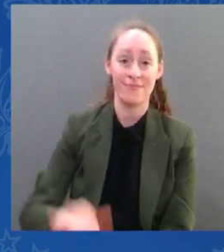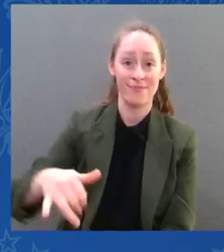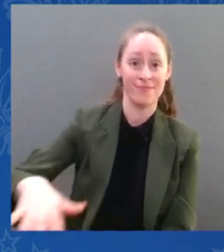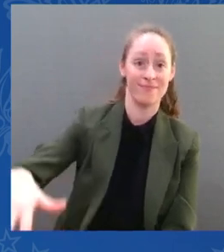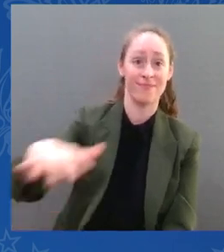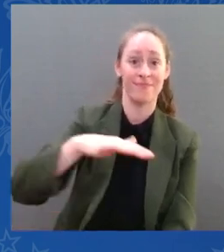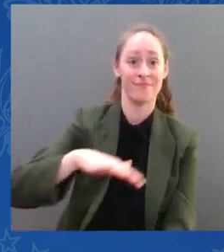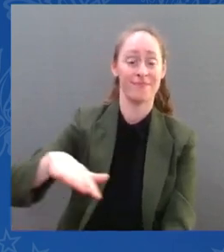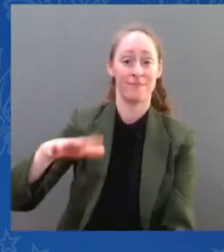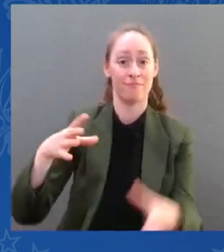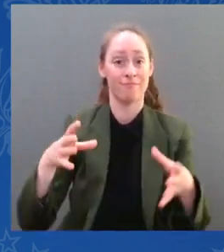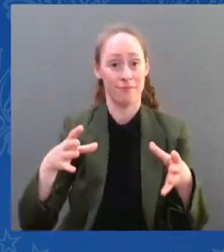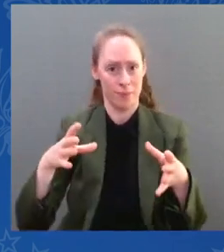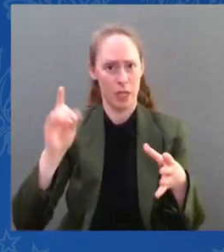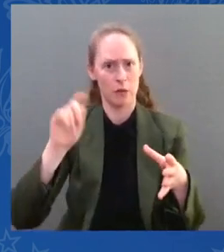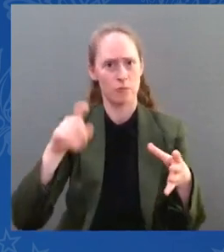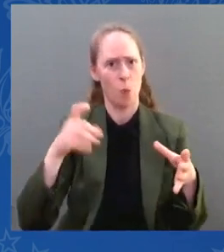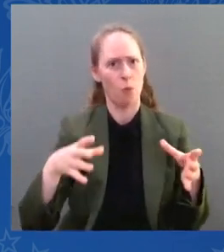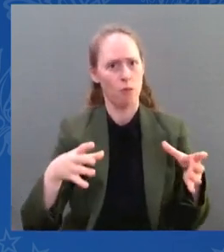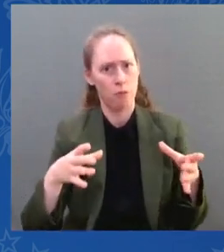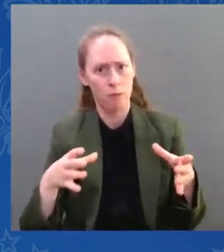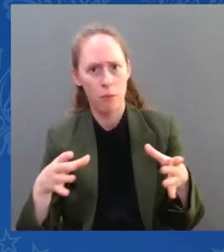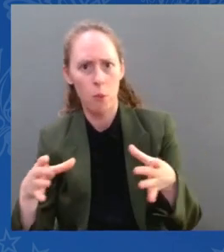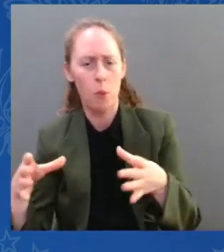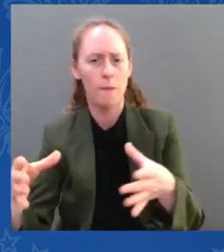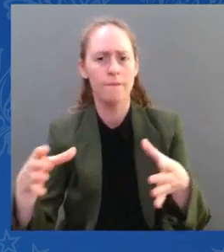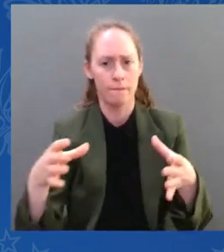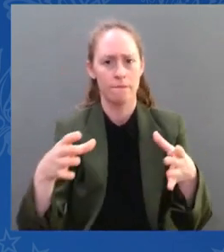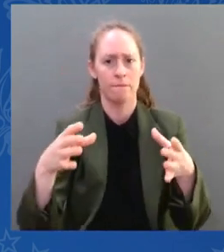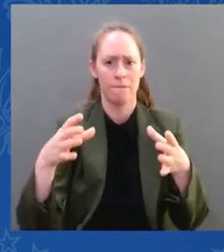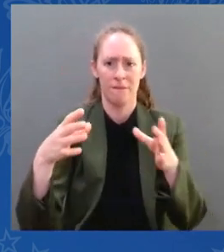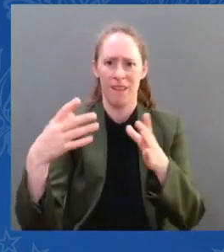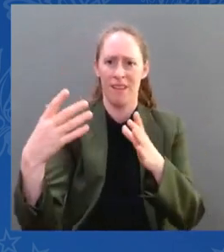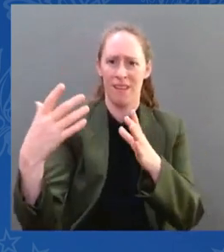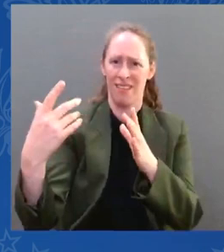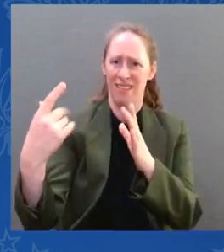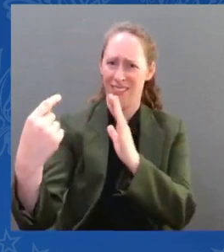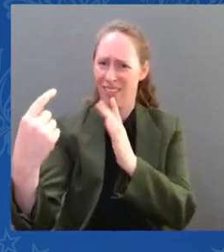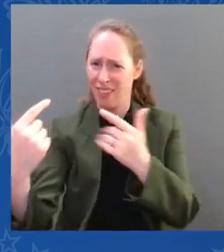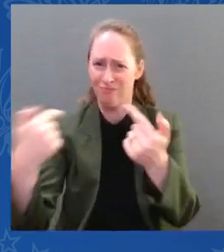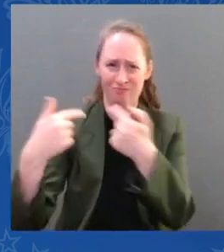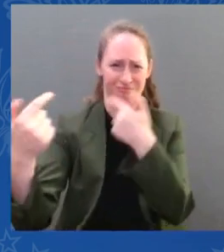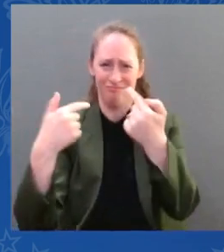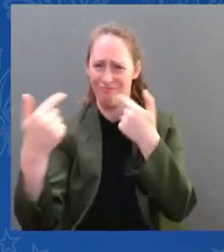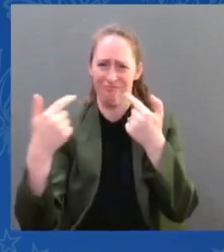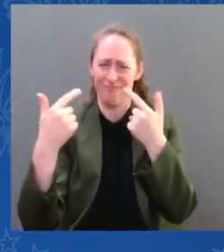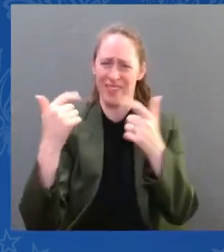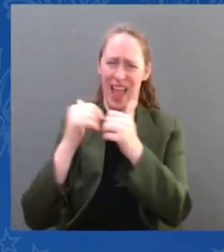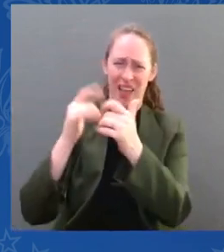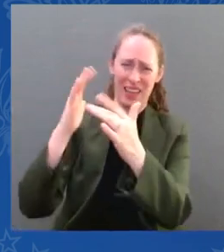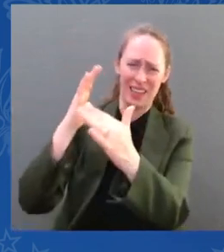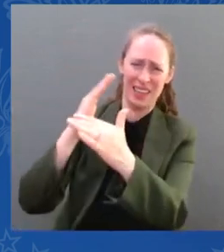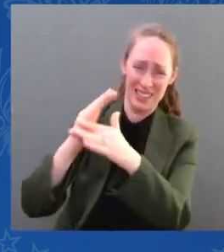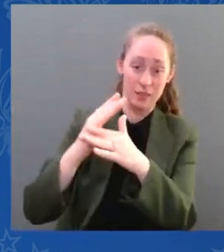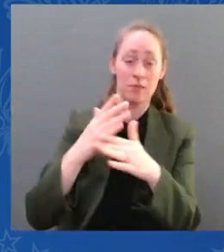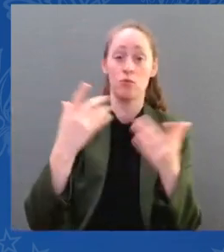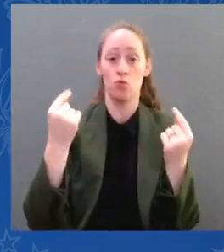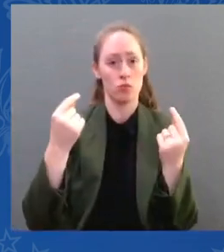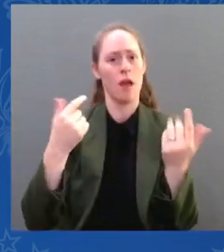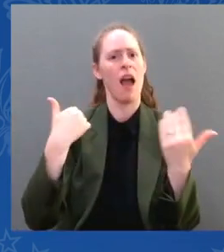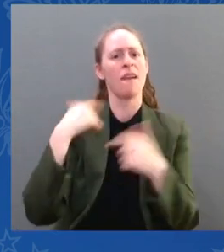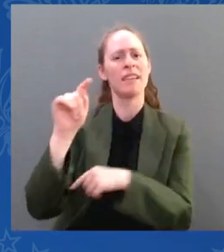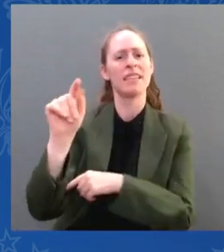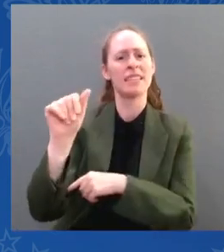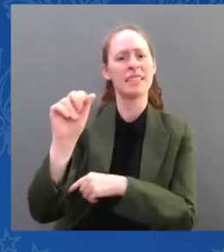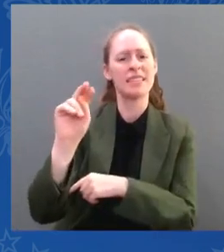Base as the C Troop column of tanks and armored personnel carriers approached the west gate of Tun Sun Nhut Air Base. It